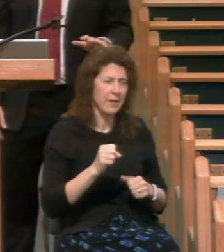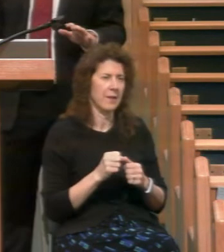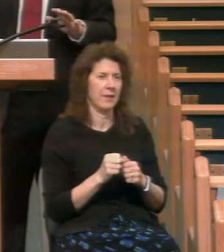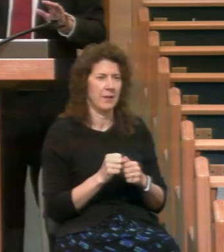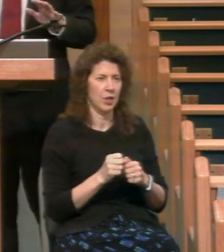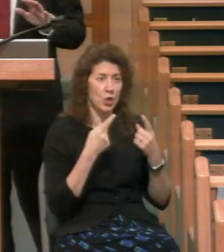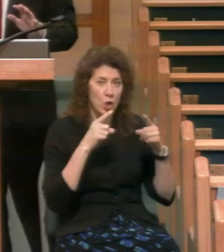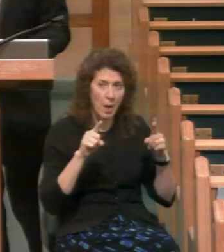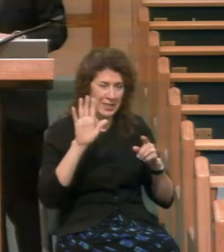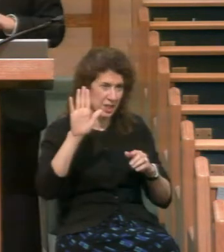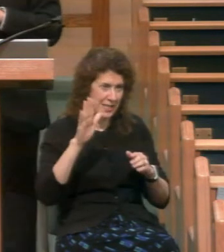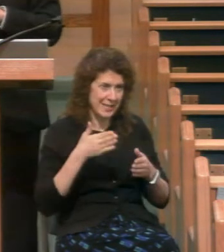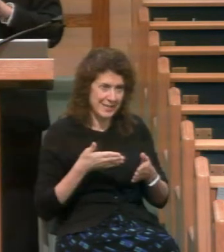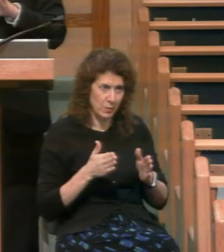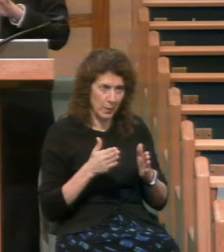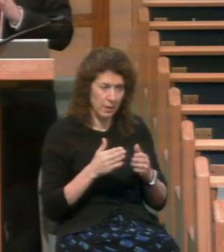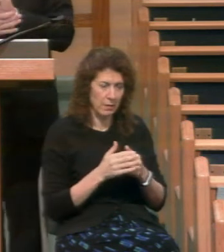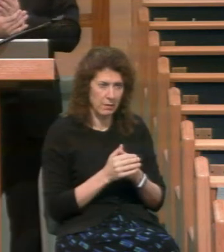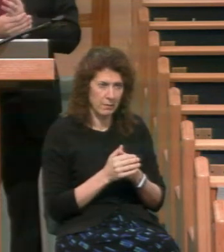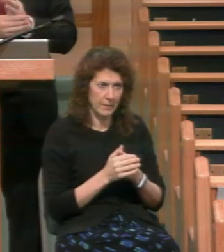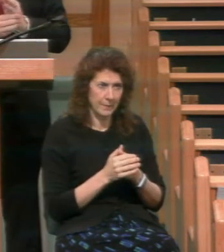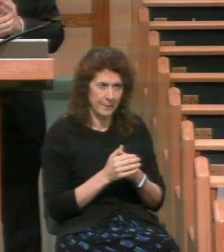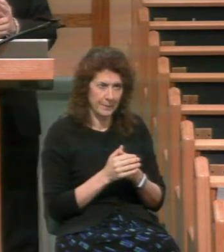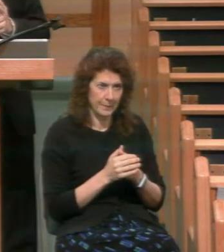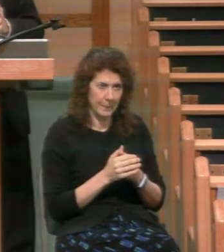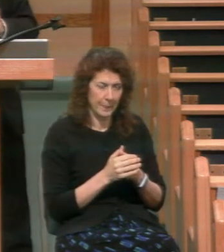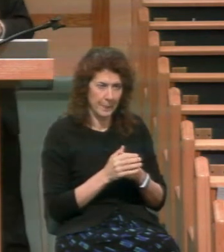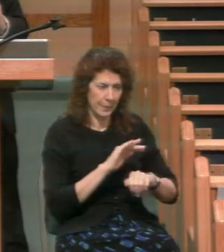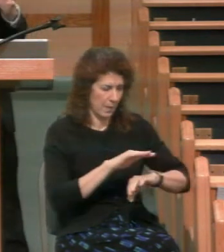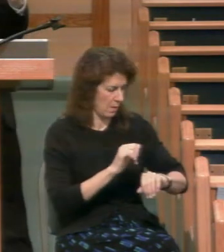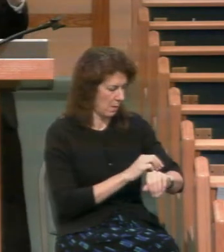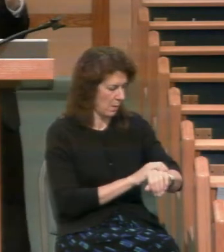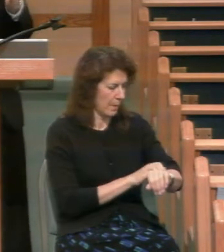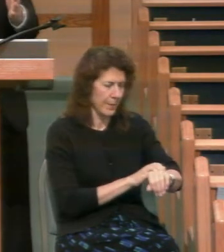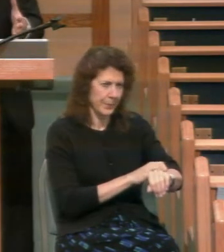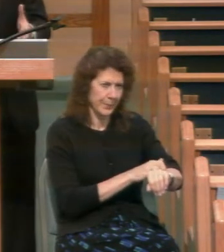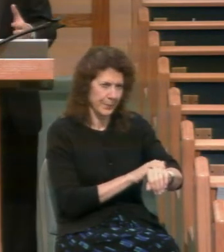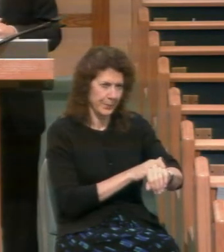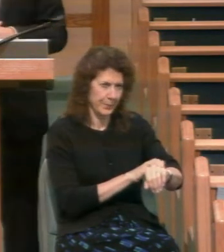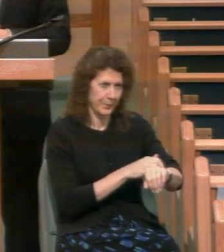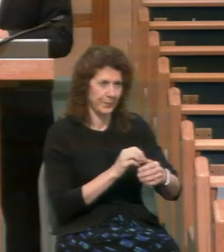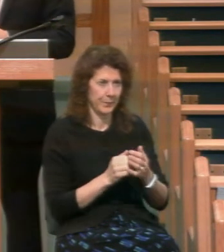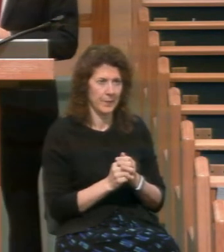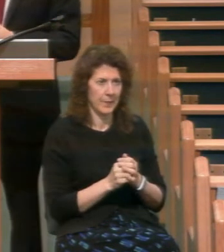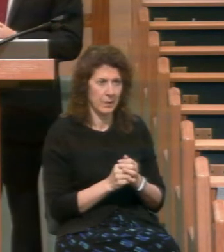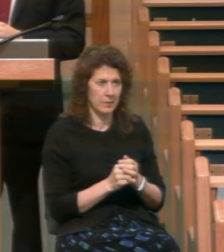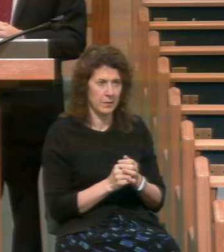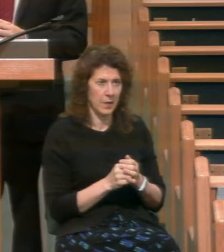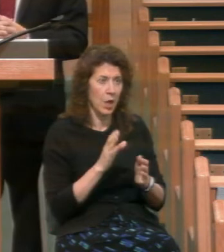Isaiah and Jeremiah, and all these things that were supposed to be taking place were mentioned. And